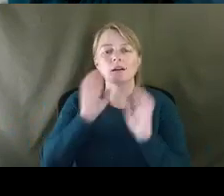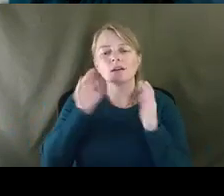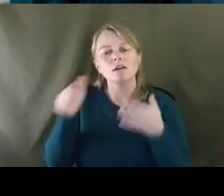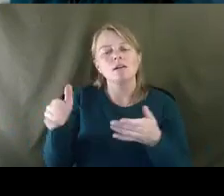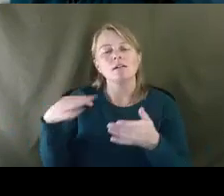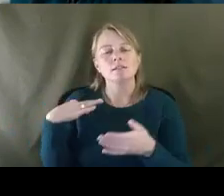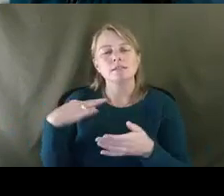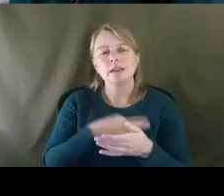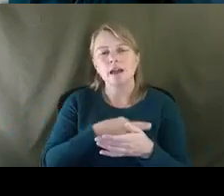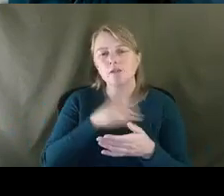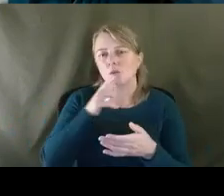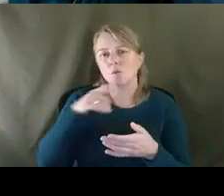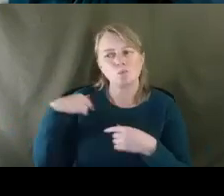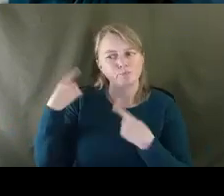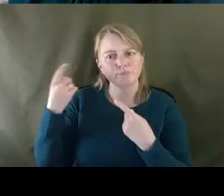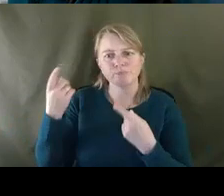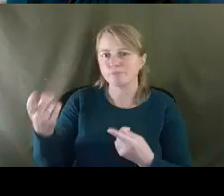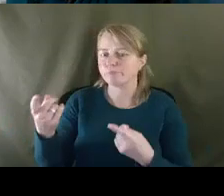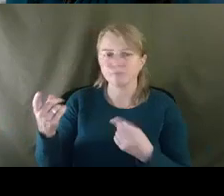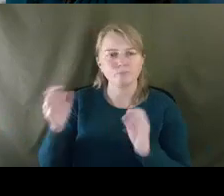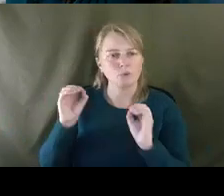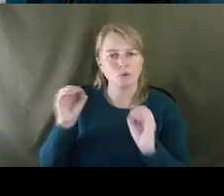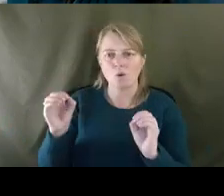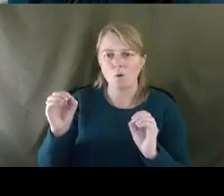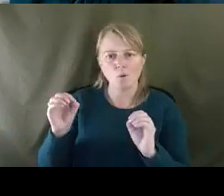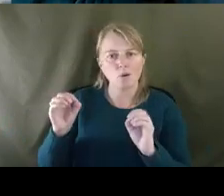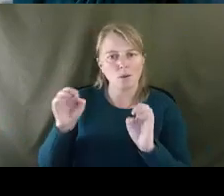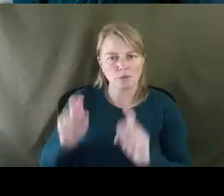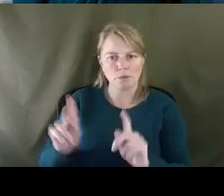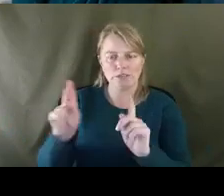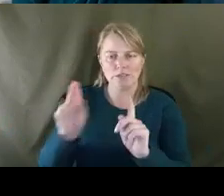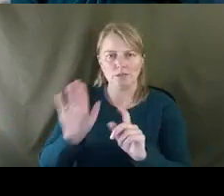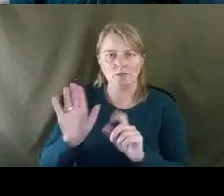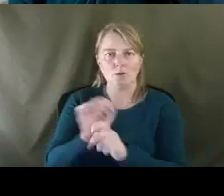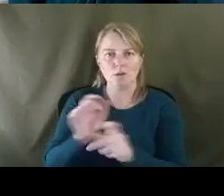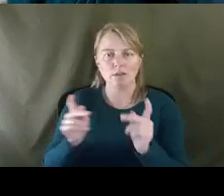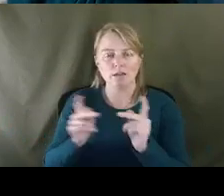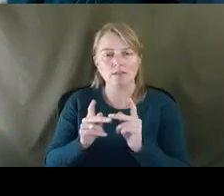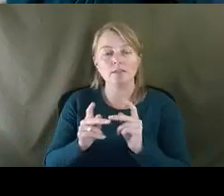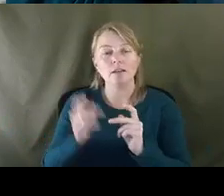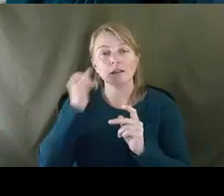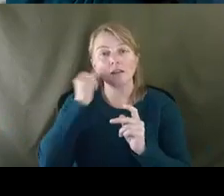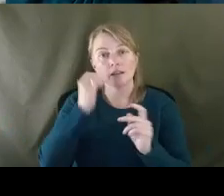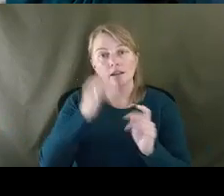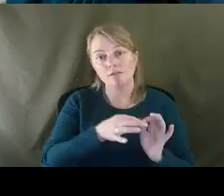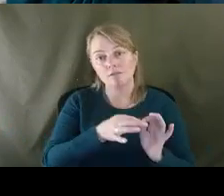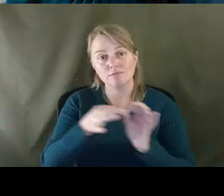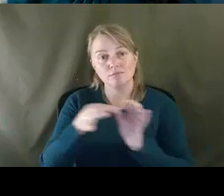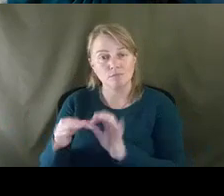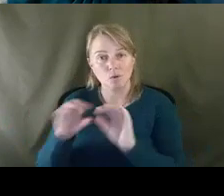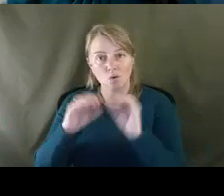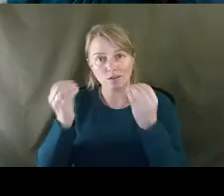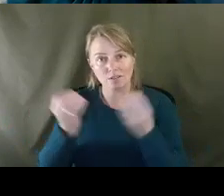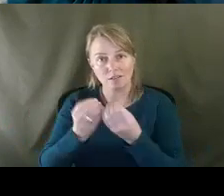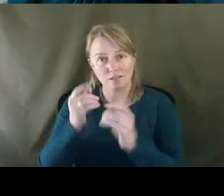staff who haven't historically been given an advantage like this in the workplace. When you tie this to your organization's mission